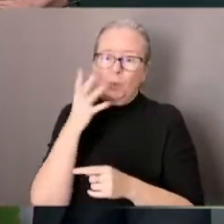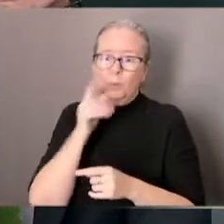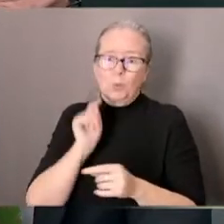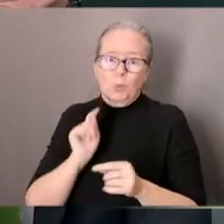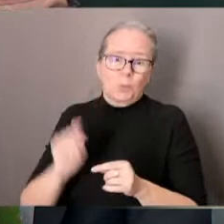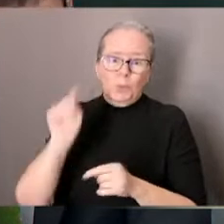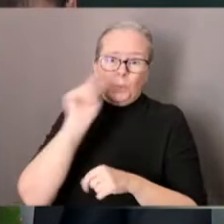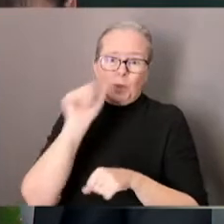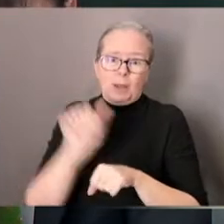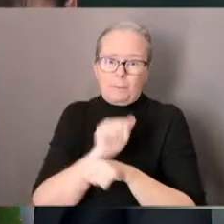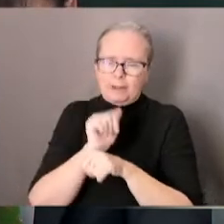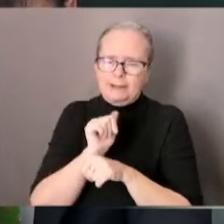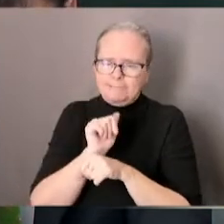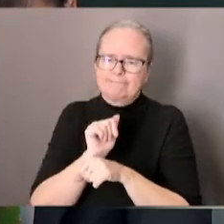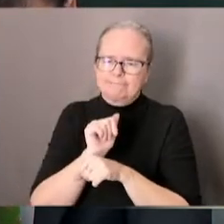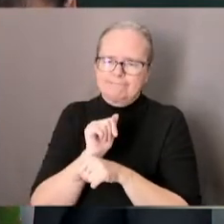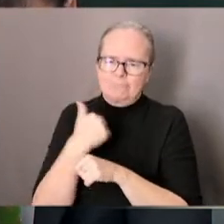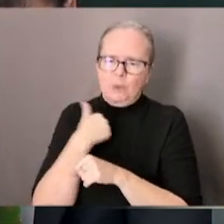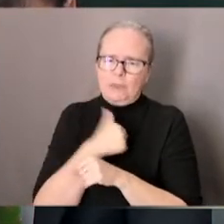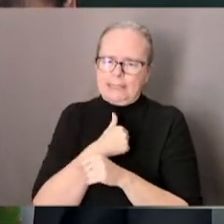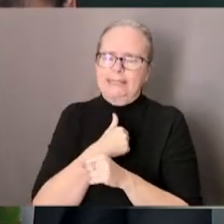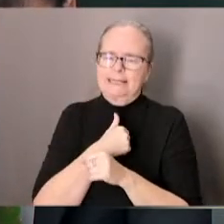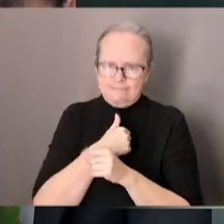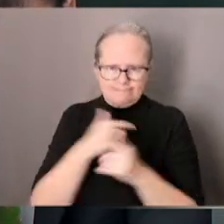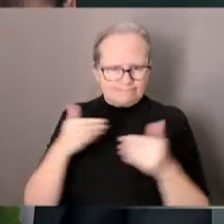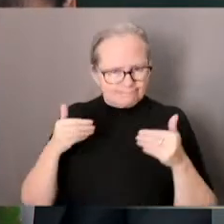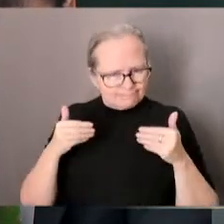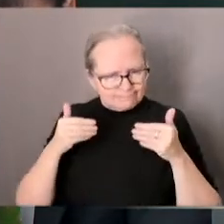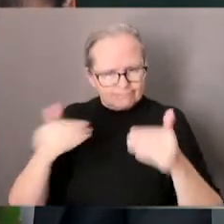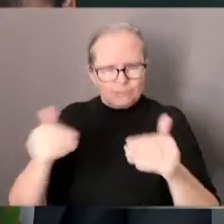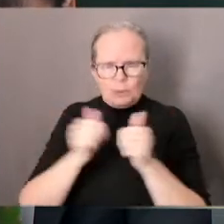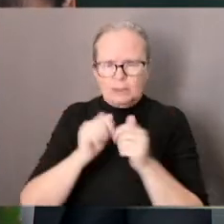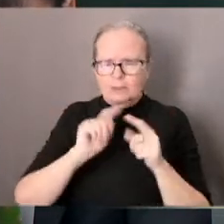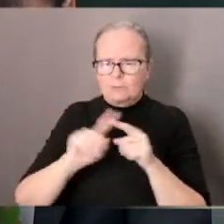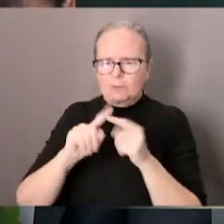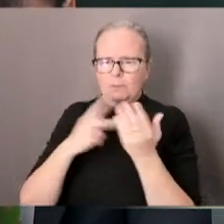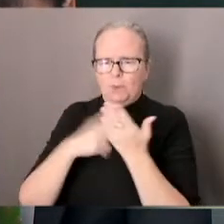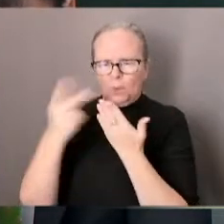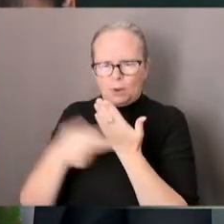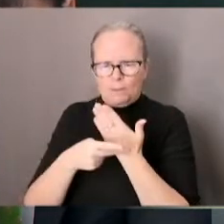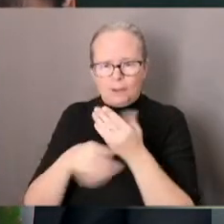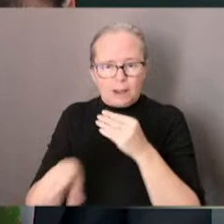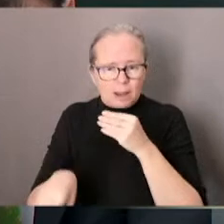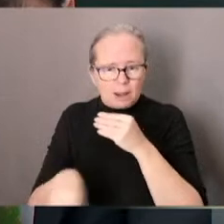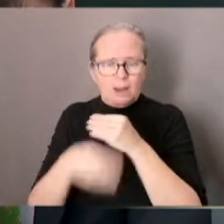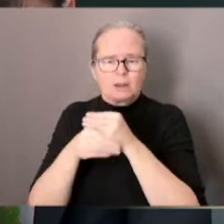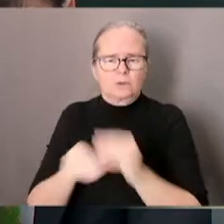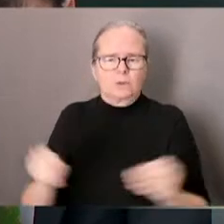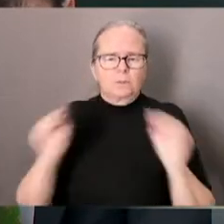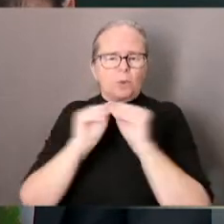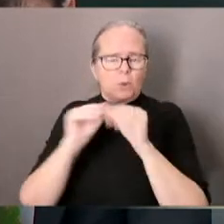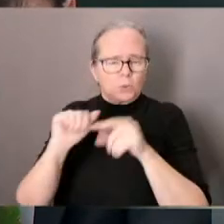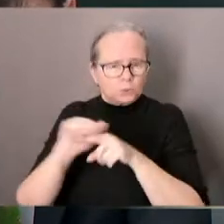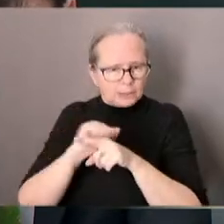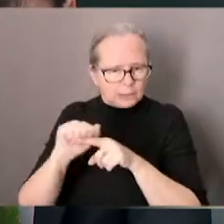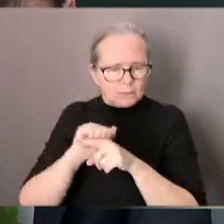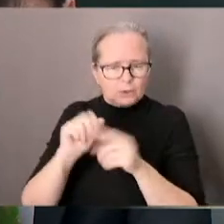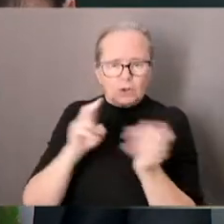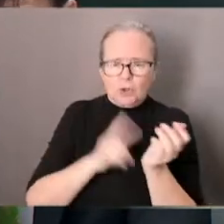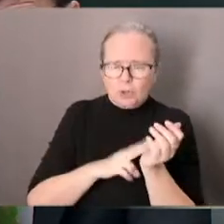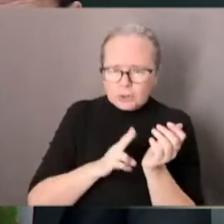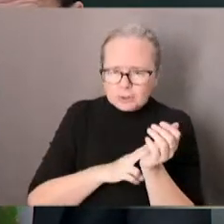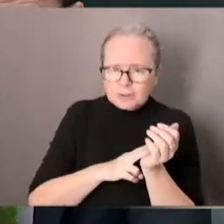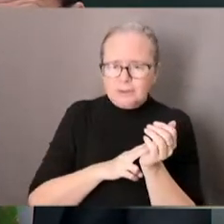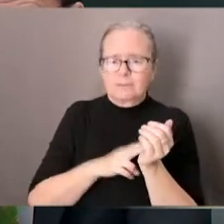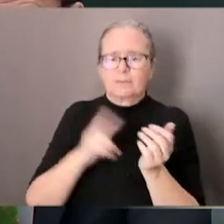are moving forward with a number of initiatives including training more uh more nurses and Allied health professionals across the the entire Province